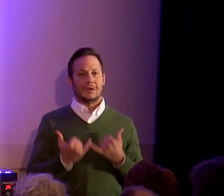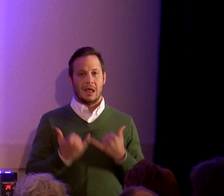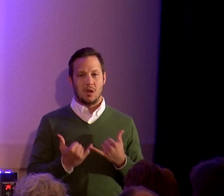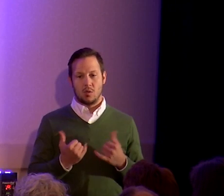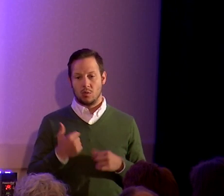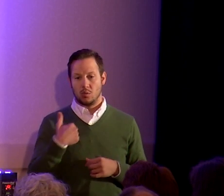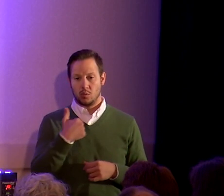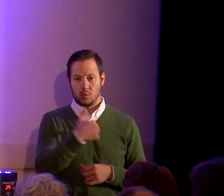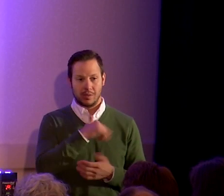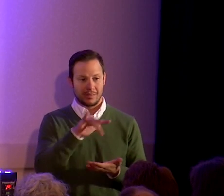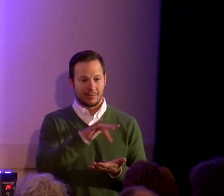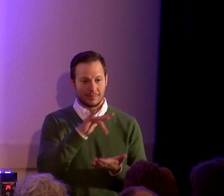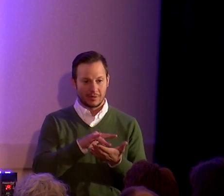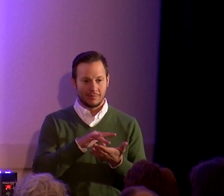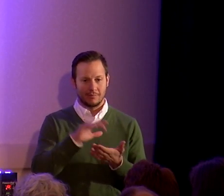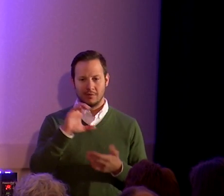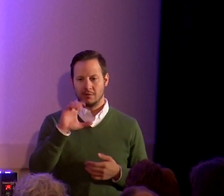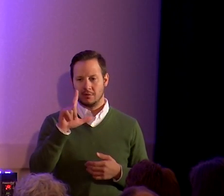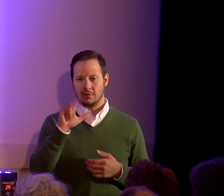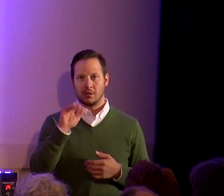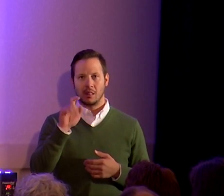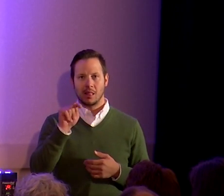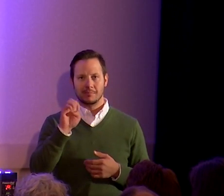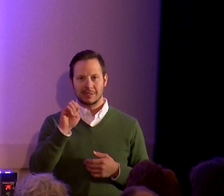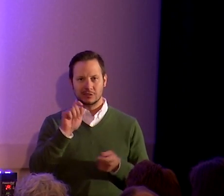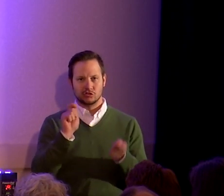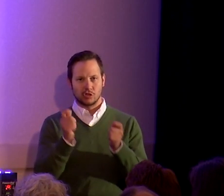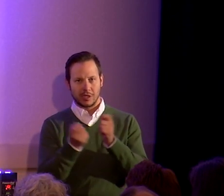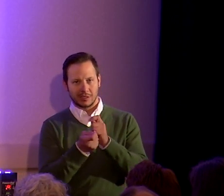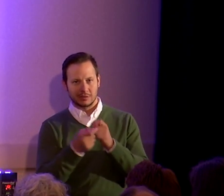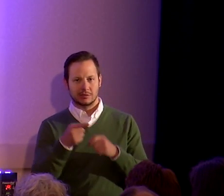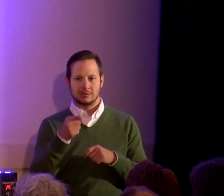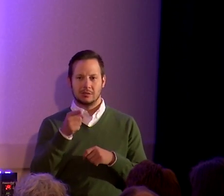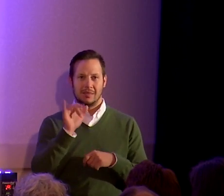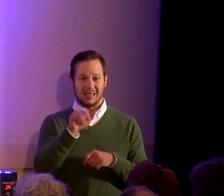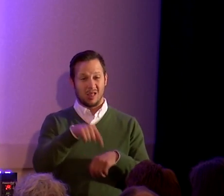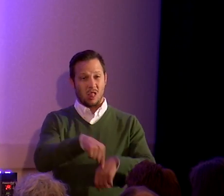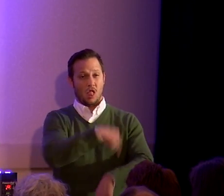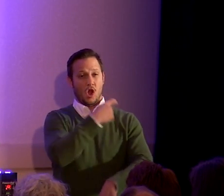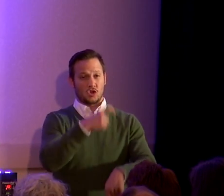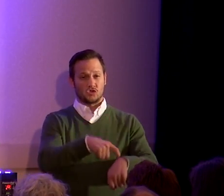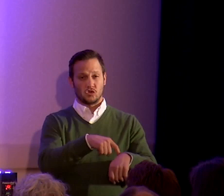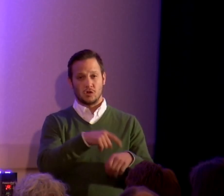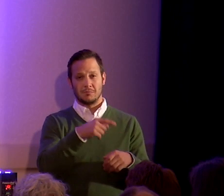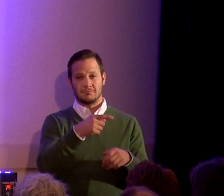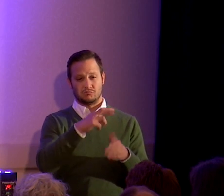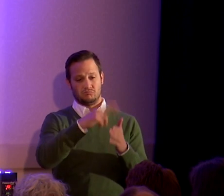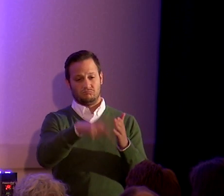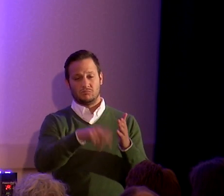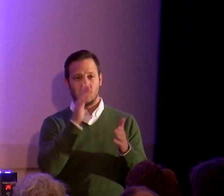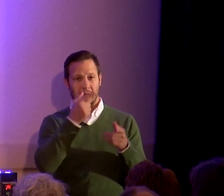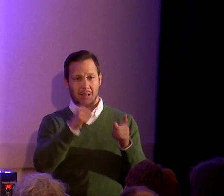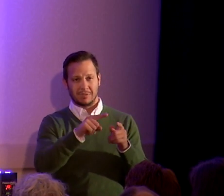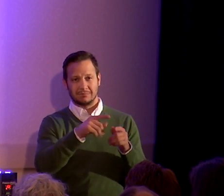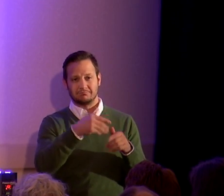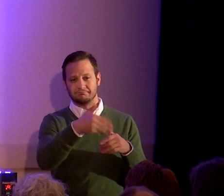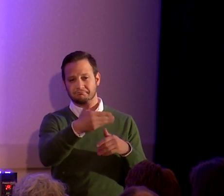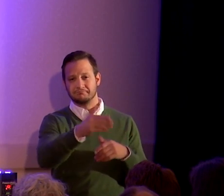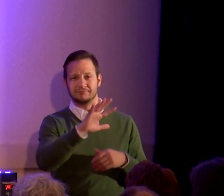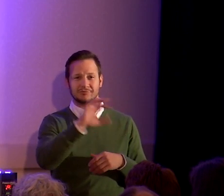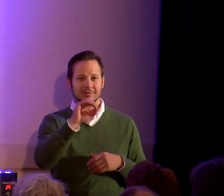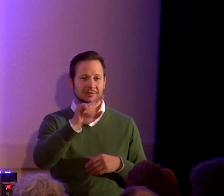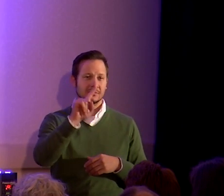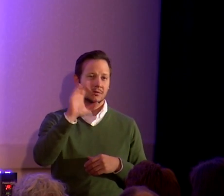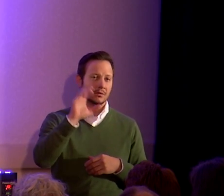right now, we're in the middle of climate change. We're in the middle of those long-term consequences, and they will continue happening over the next 50,